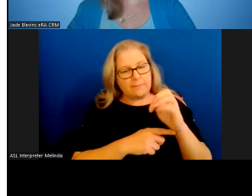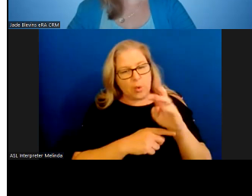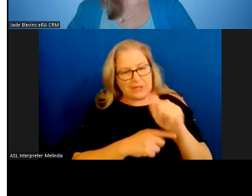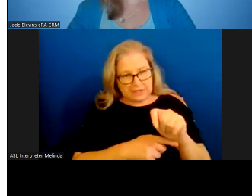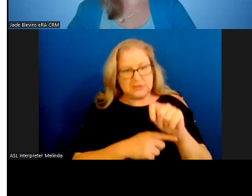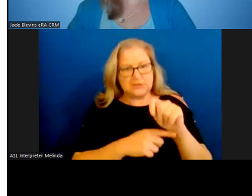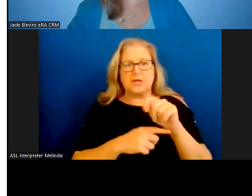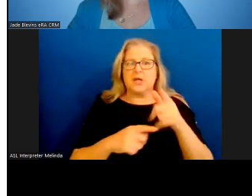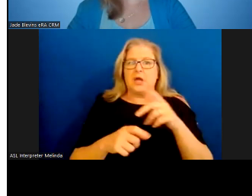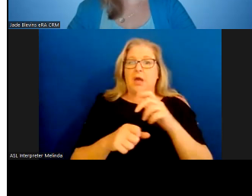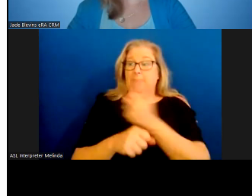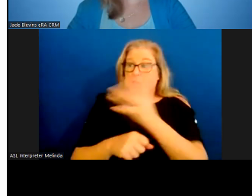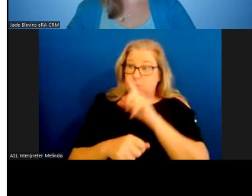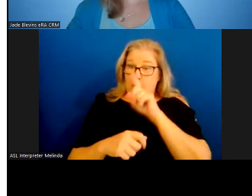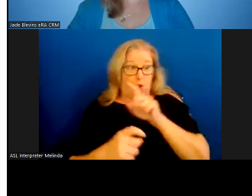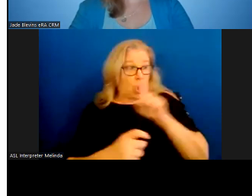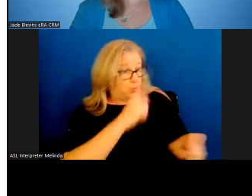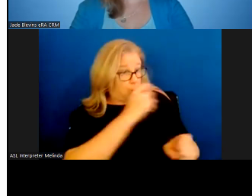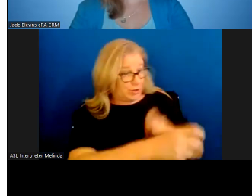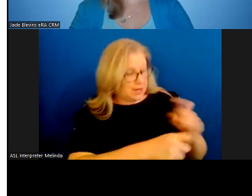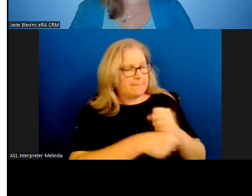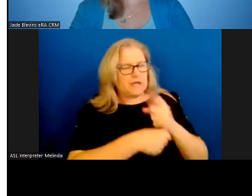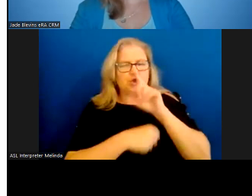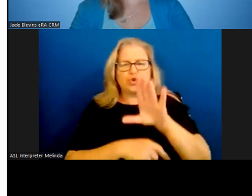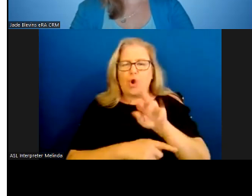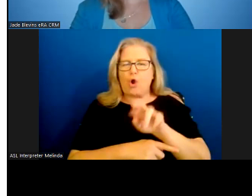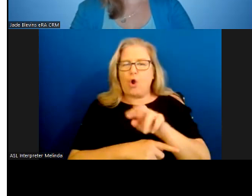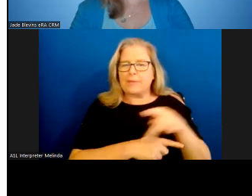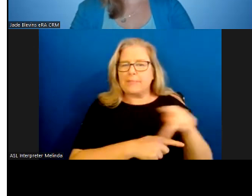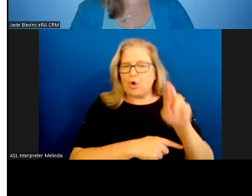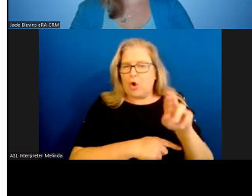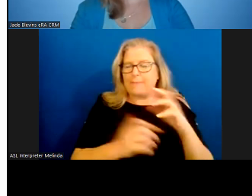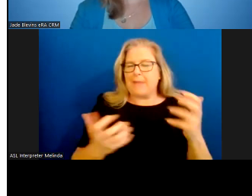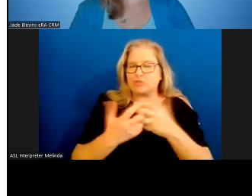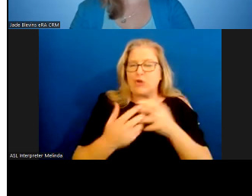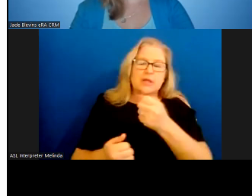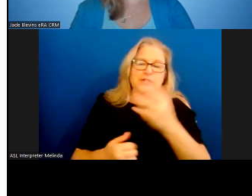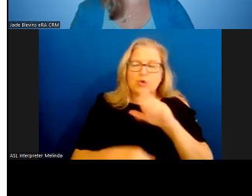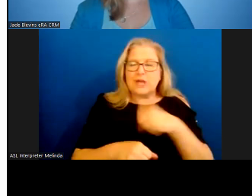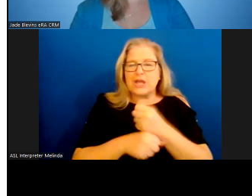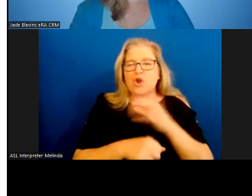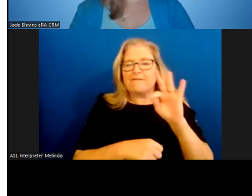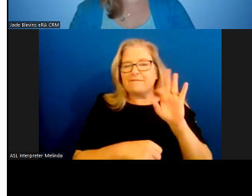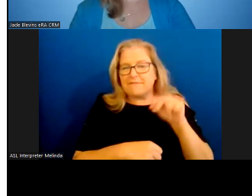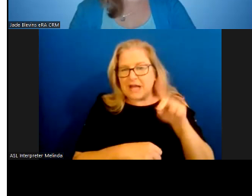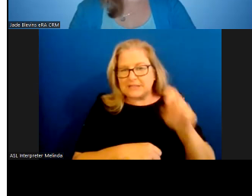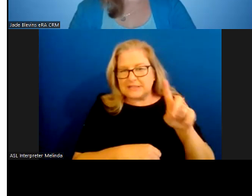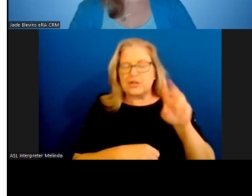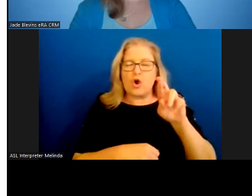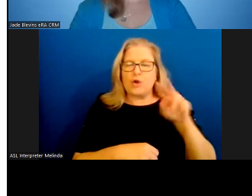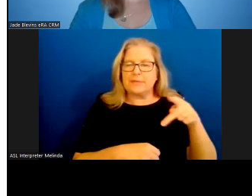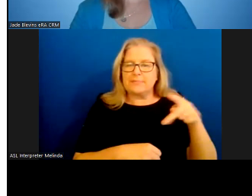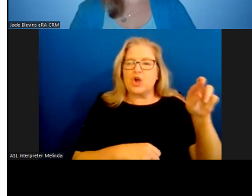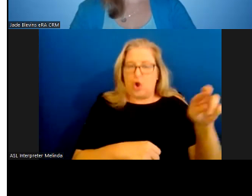want to make sure that your RPPR matches. And then there's the multi-year funded RPPR. Multi-year funded